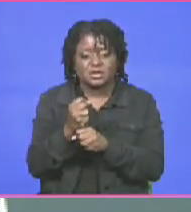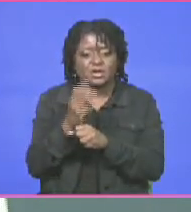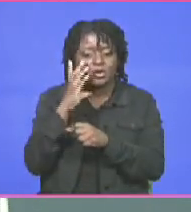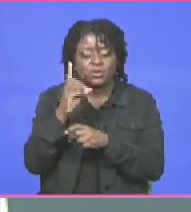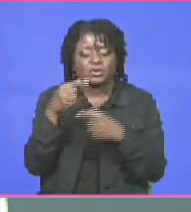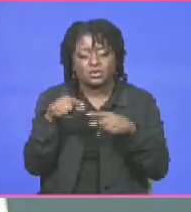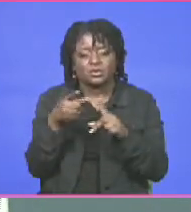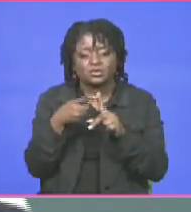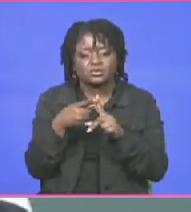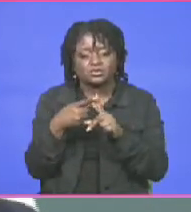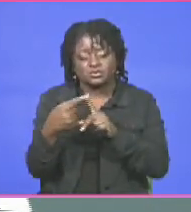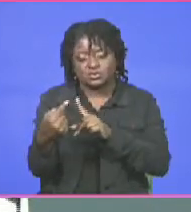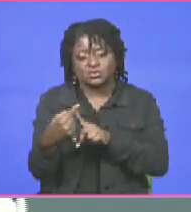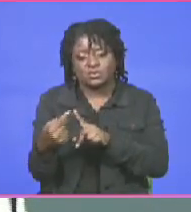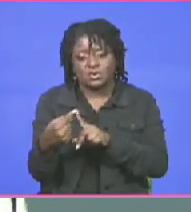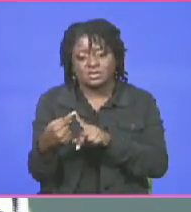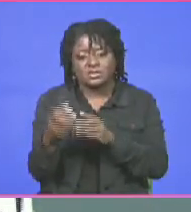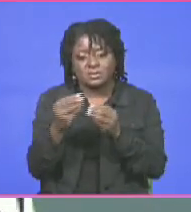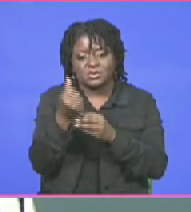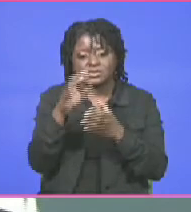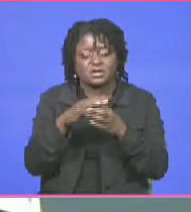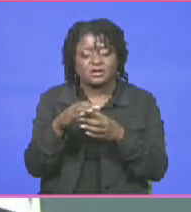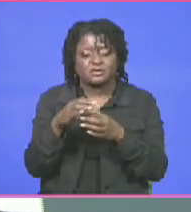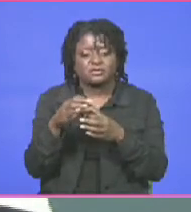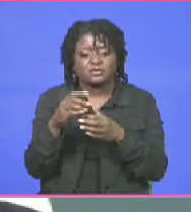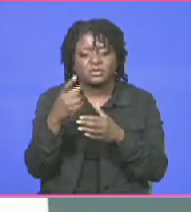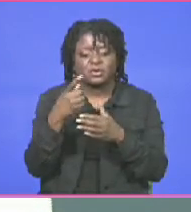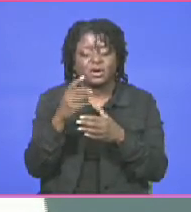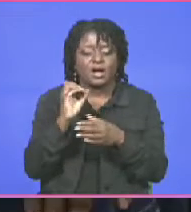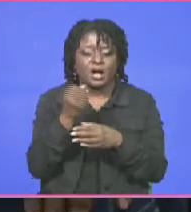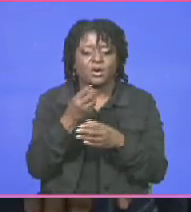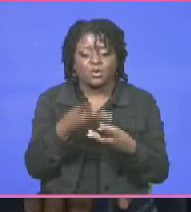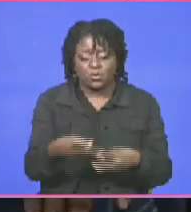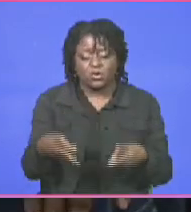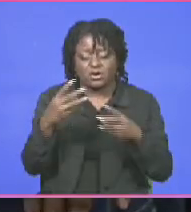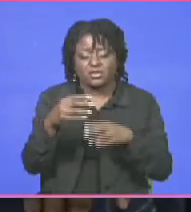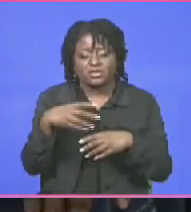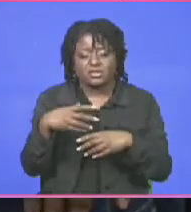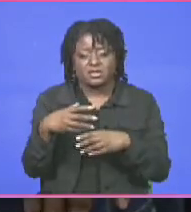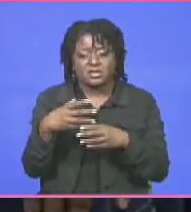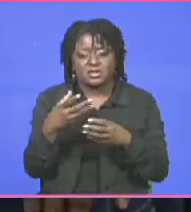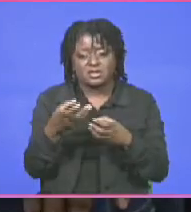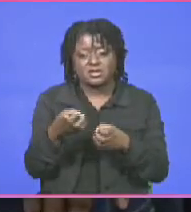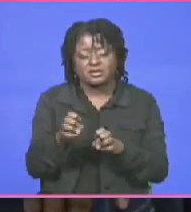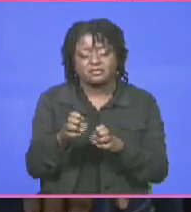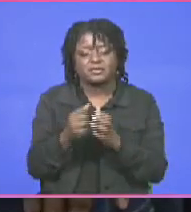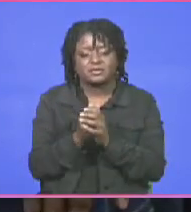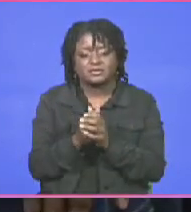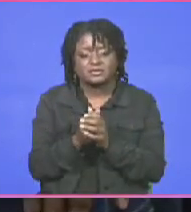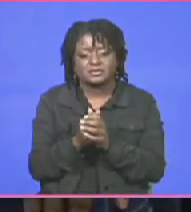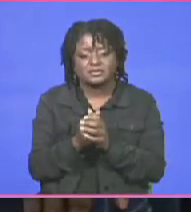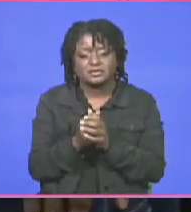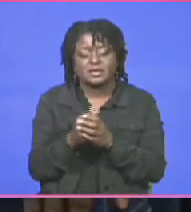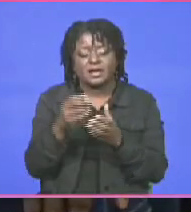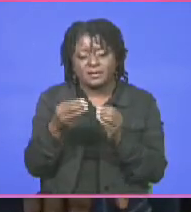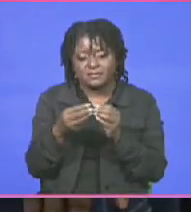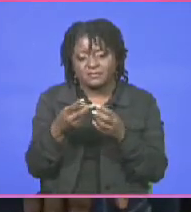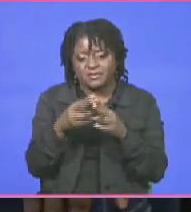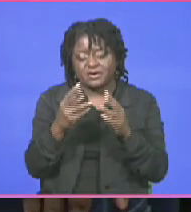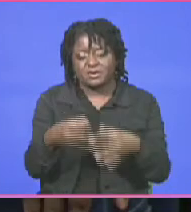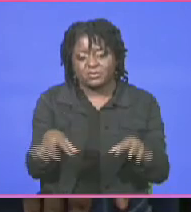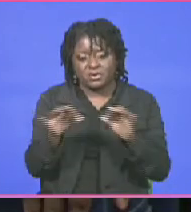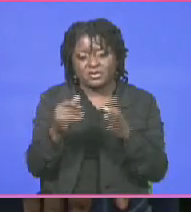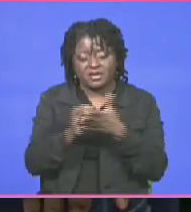have gone towards most of our worthy causes for the upcoming year. This is very important that companies like